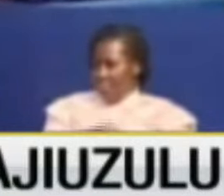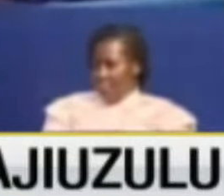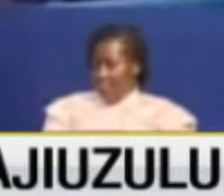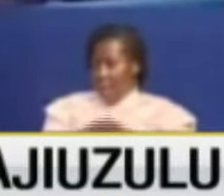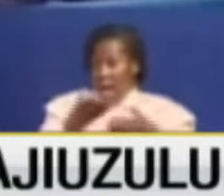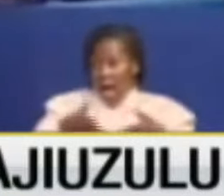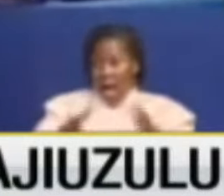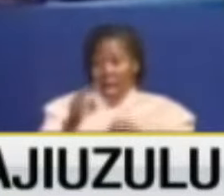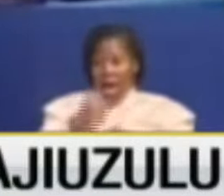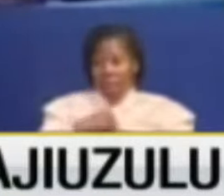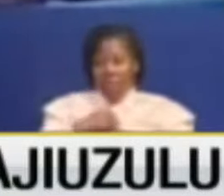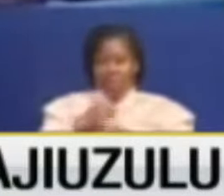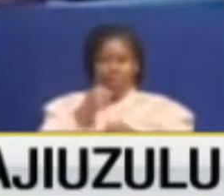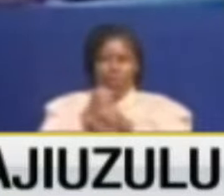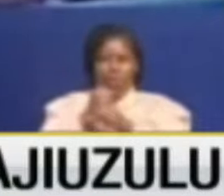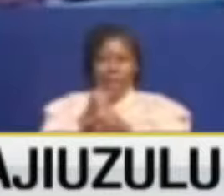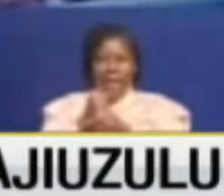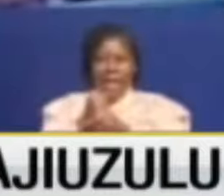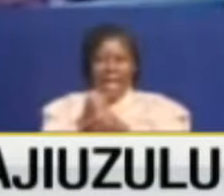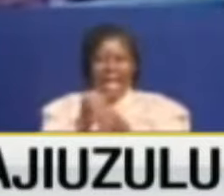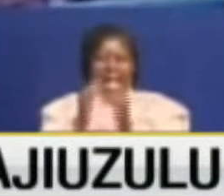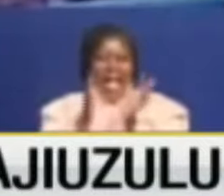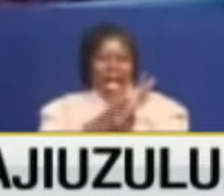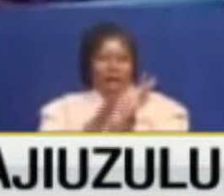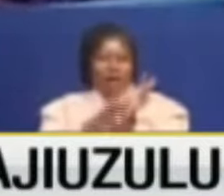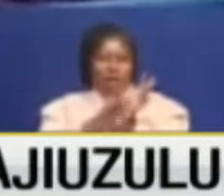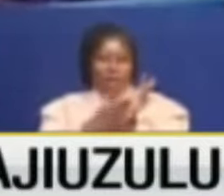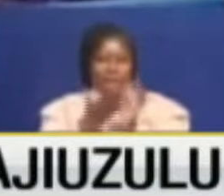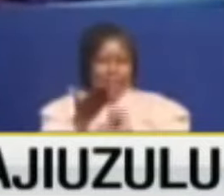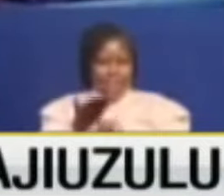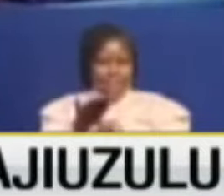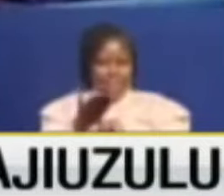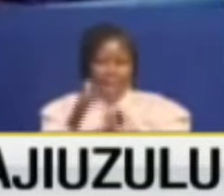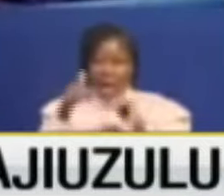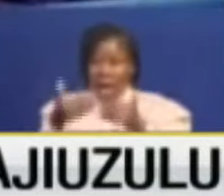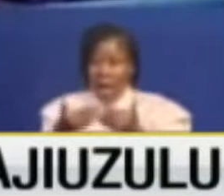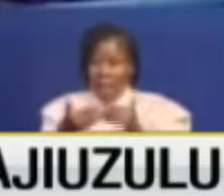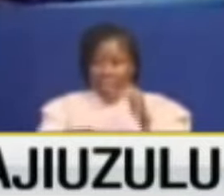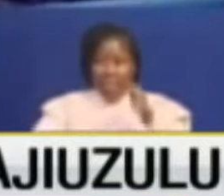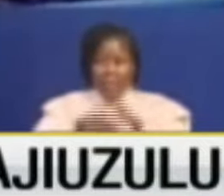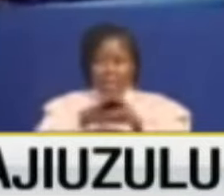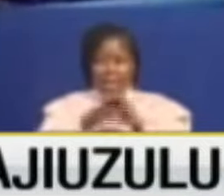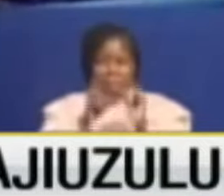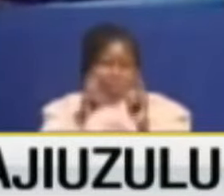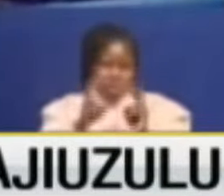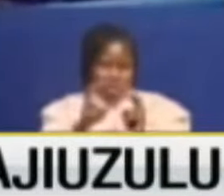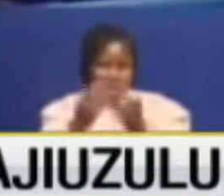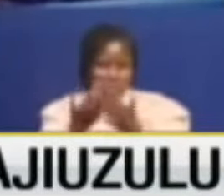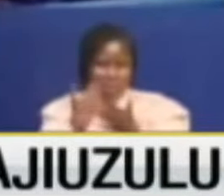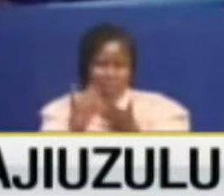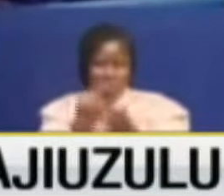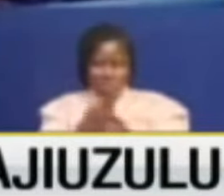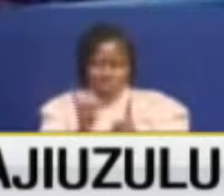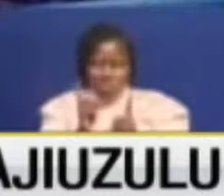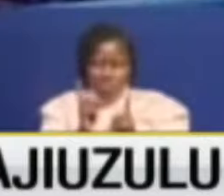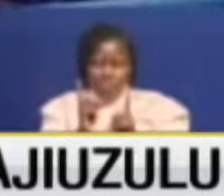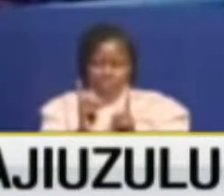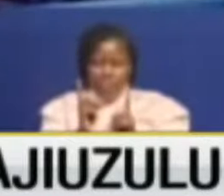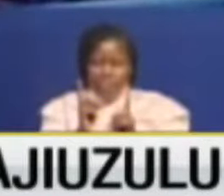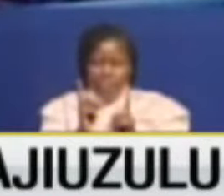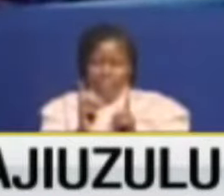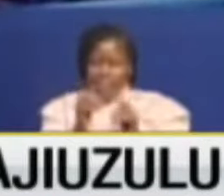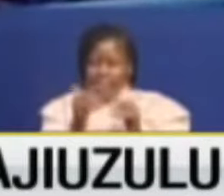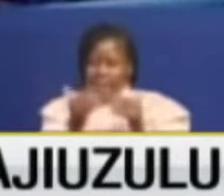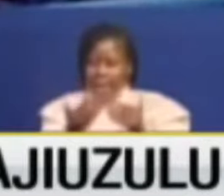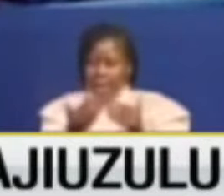Allow me to make some general comments on the impeachment motion before you, conscious